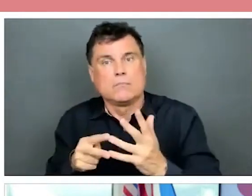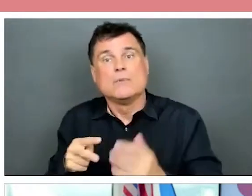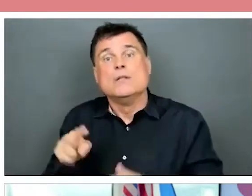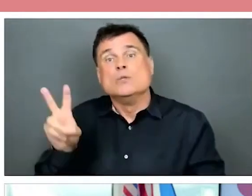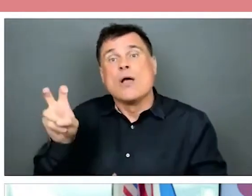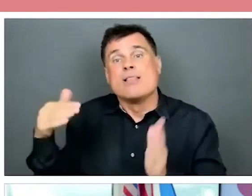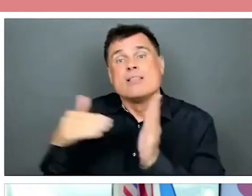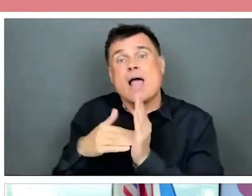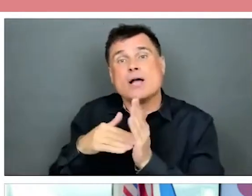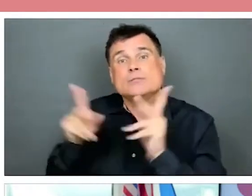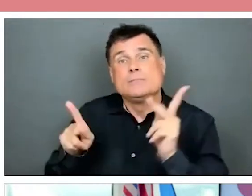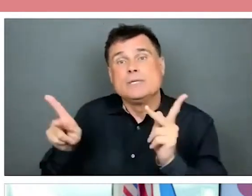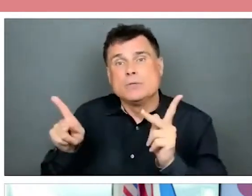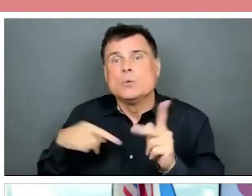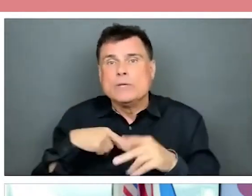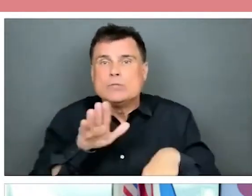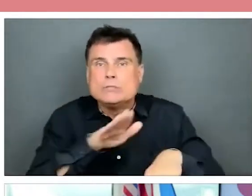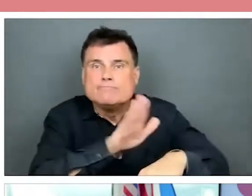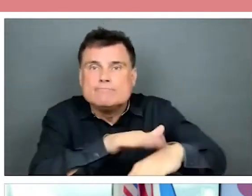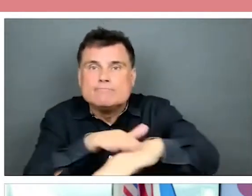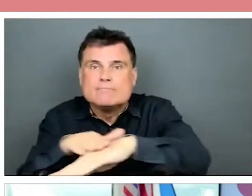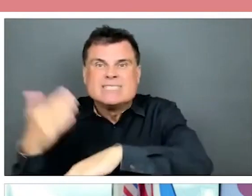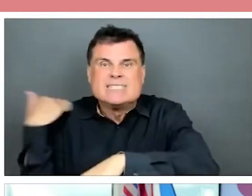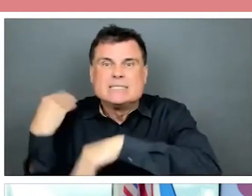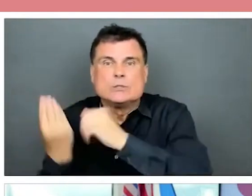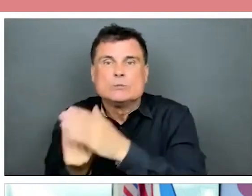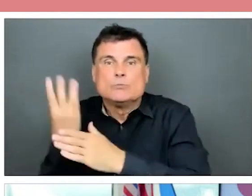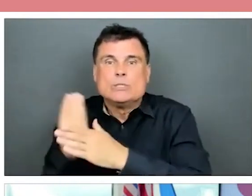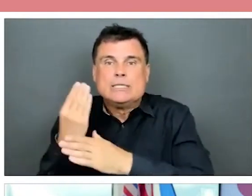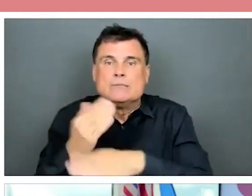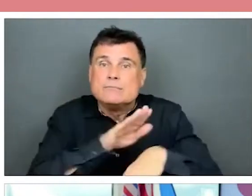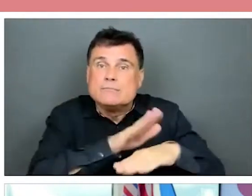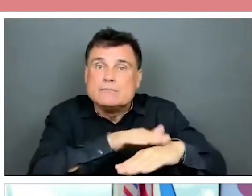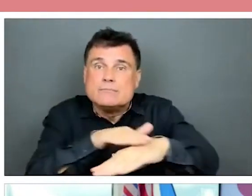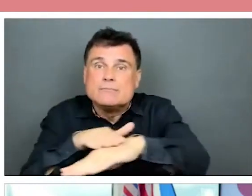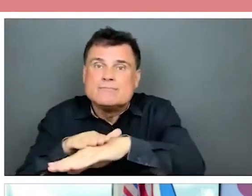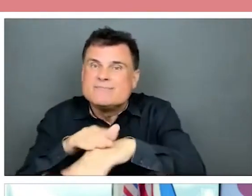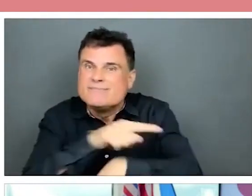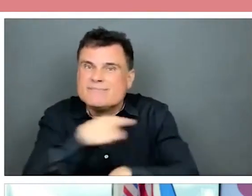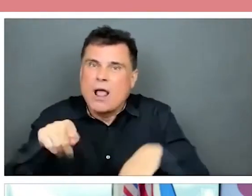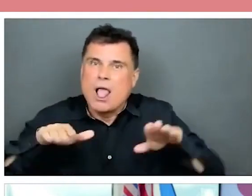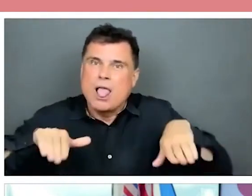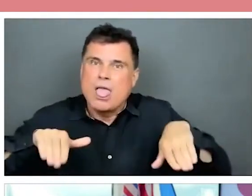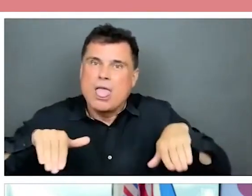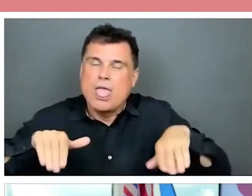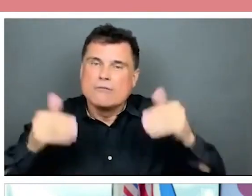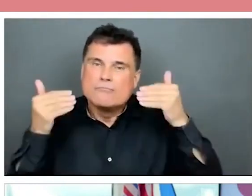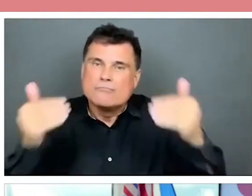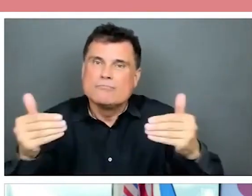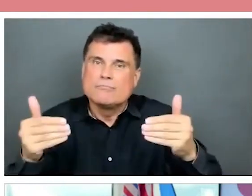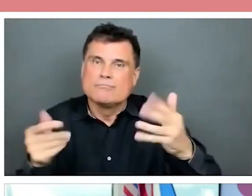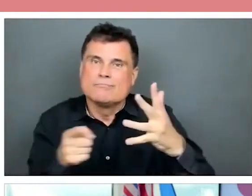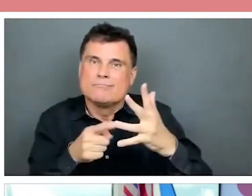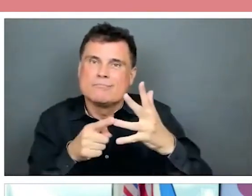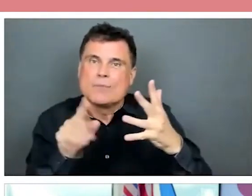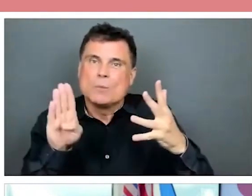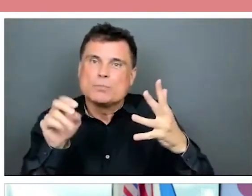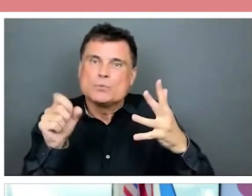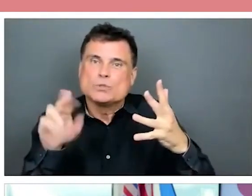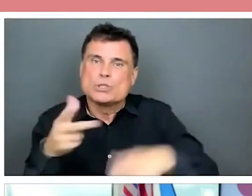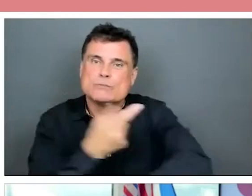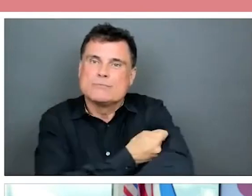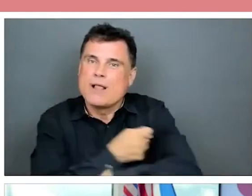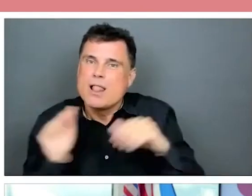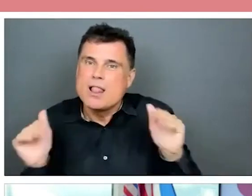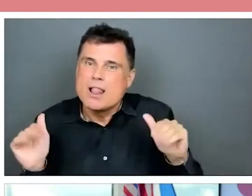invitation for this spring booster who haven't yet taken up that opportunity. And we really encourage those people, because they're the